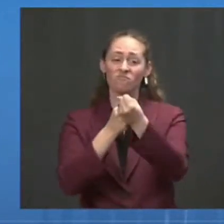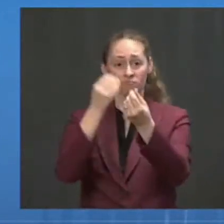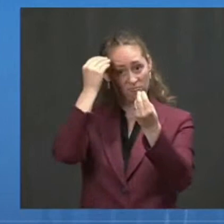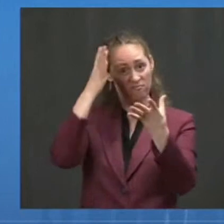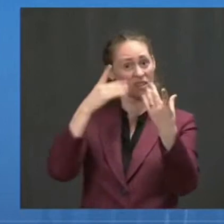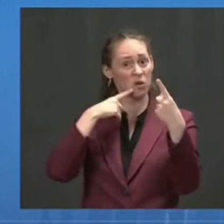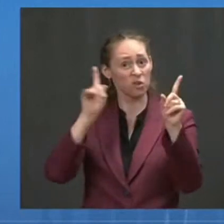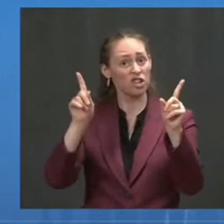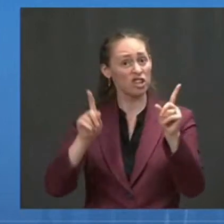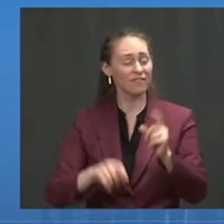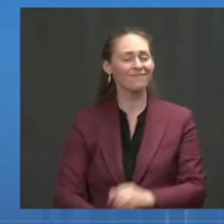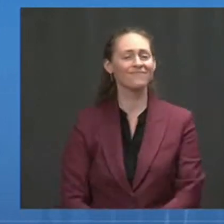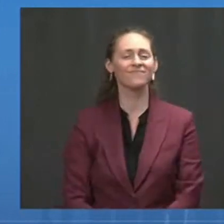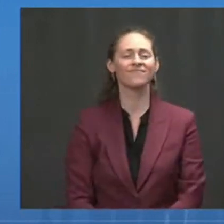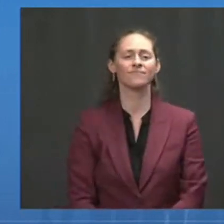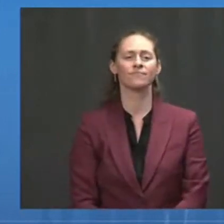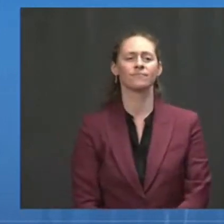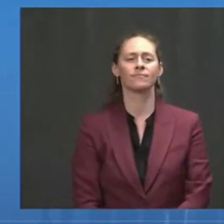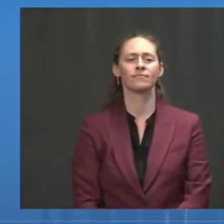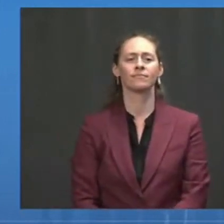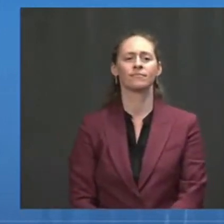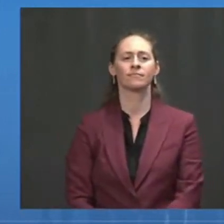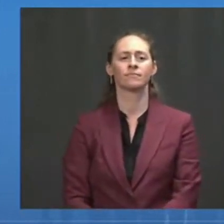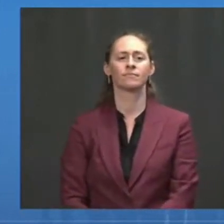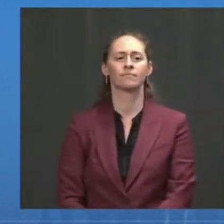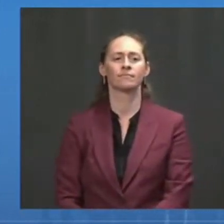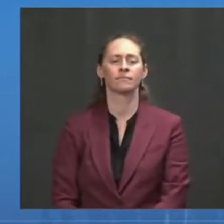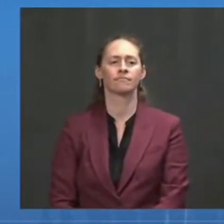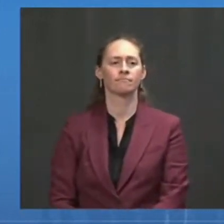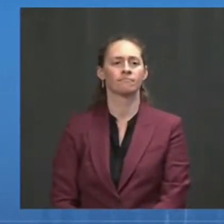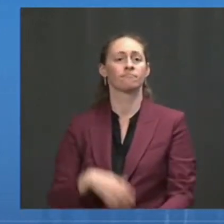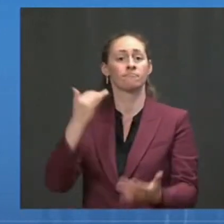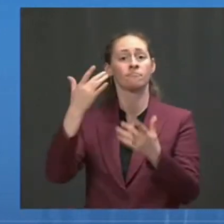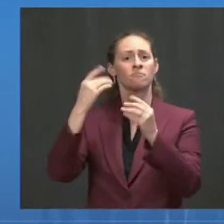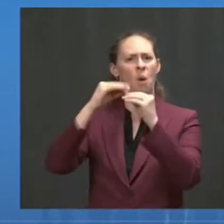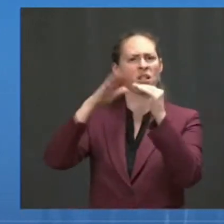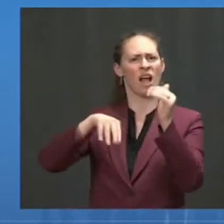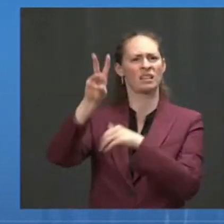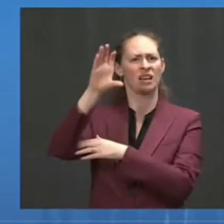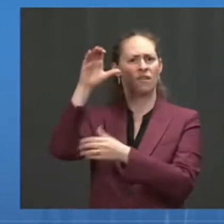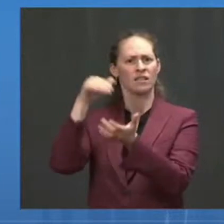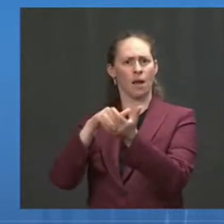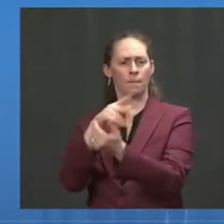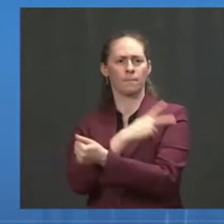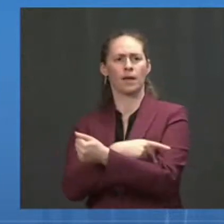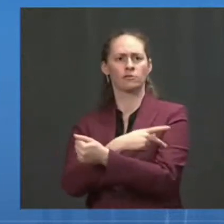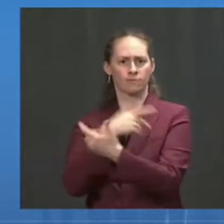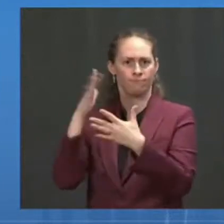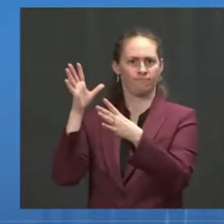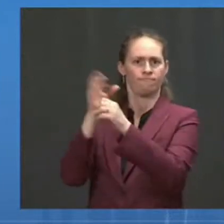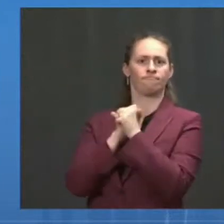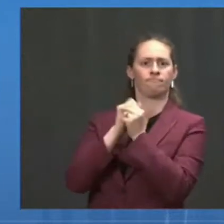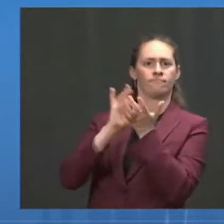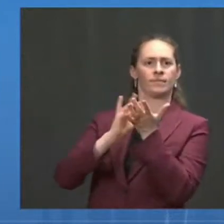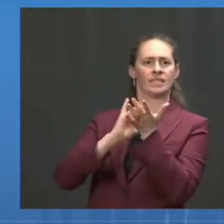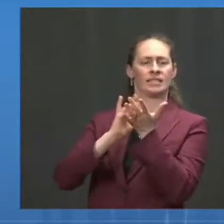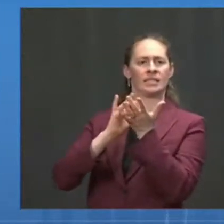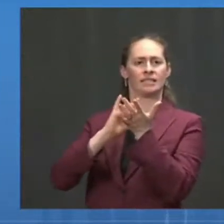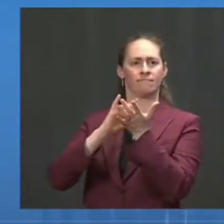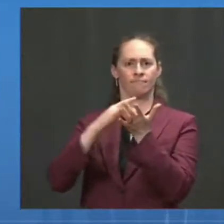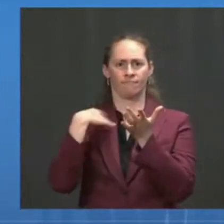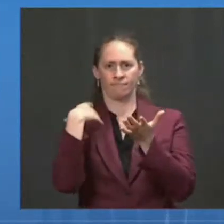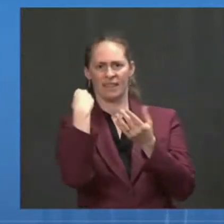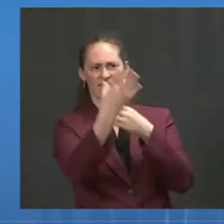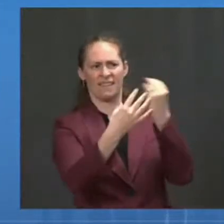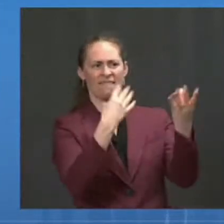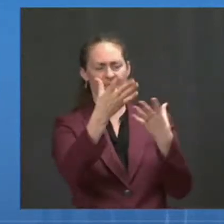entire pandemic, more than 600,000 patients across the country have received monoclonal antibody treatments. That's hospitalizations